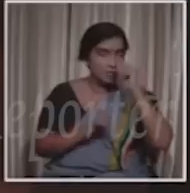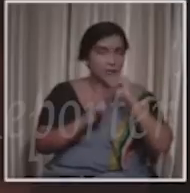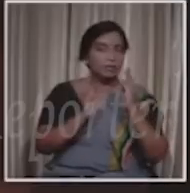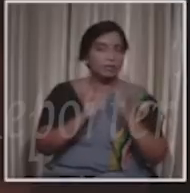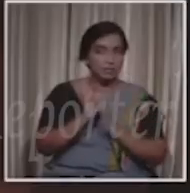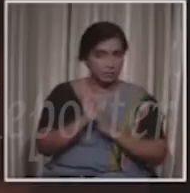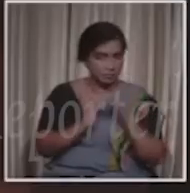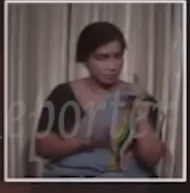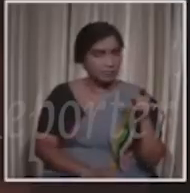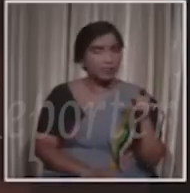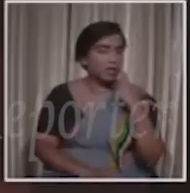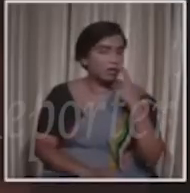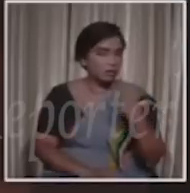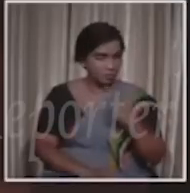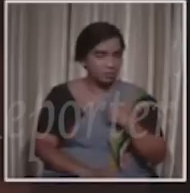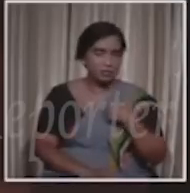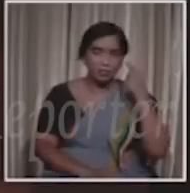the honorable prime minister